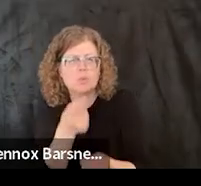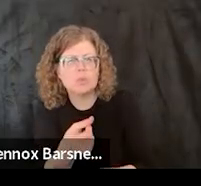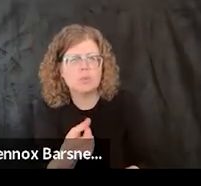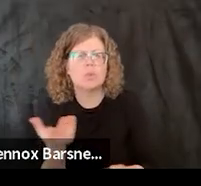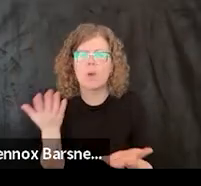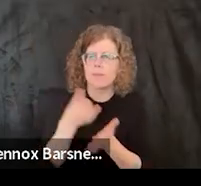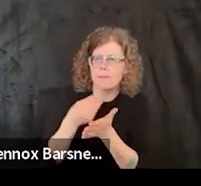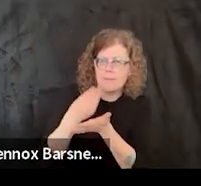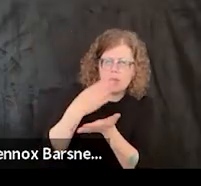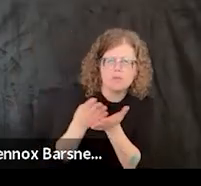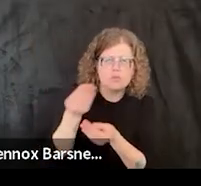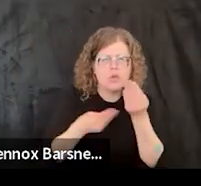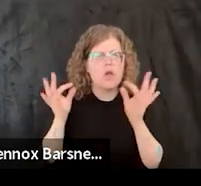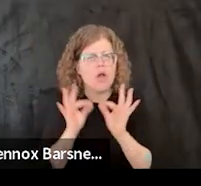costs.